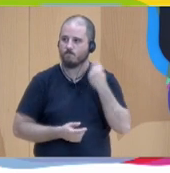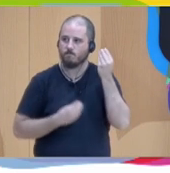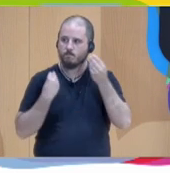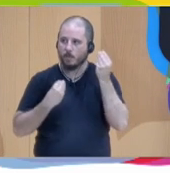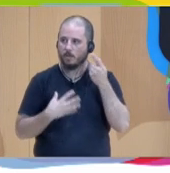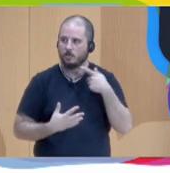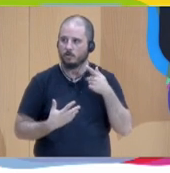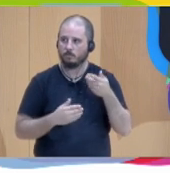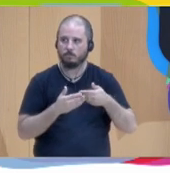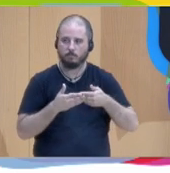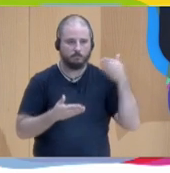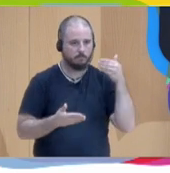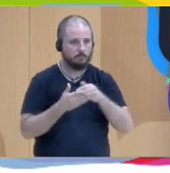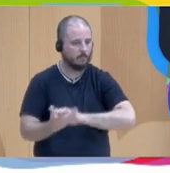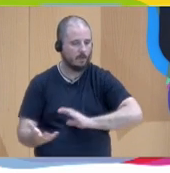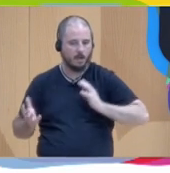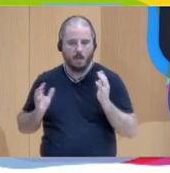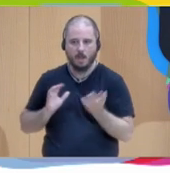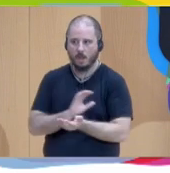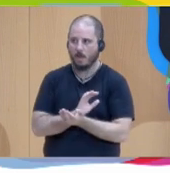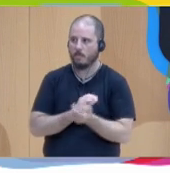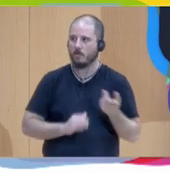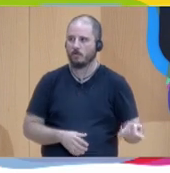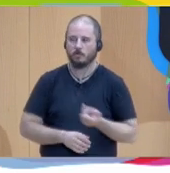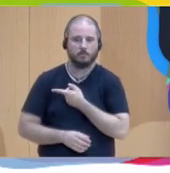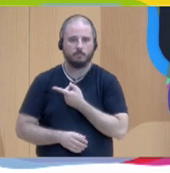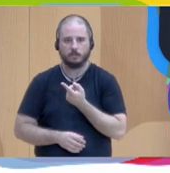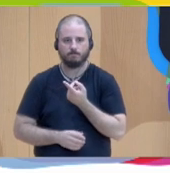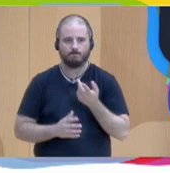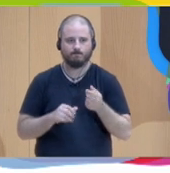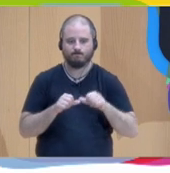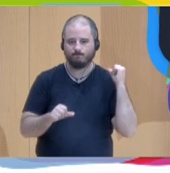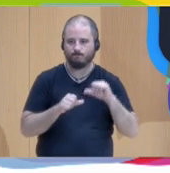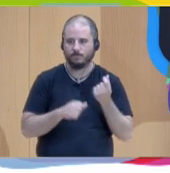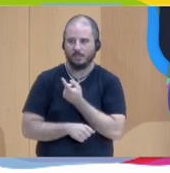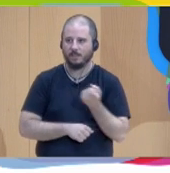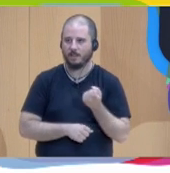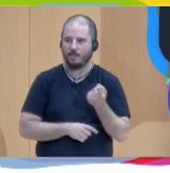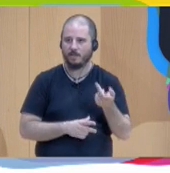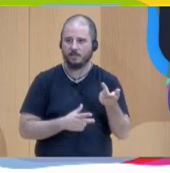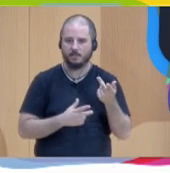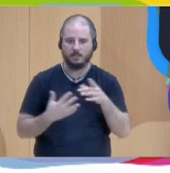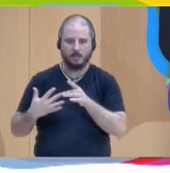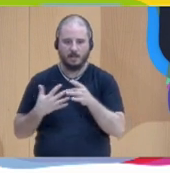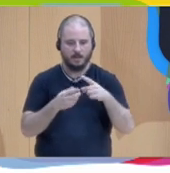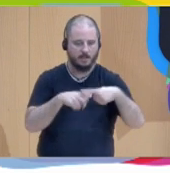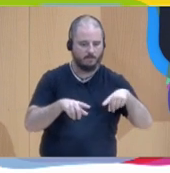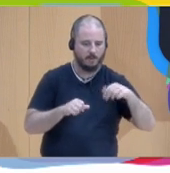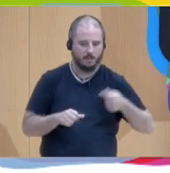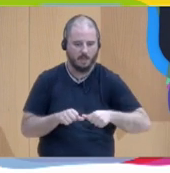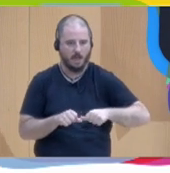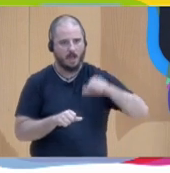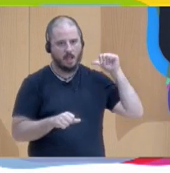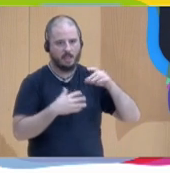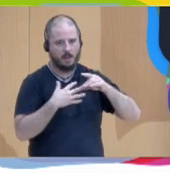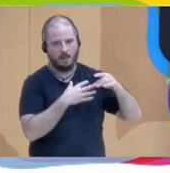the future needs different kind of leadership than we have done it before. But this is a question